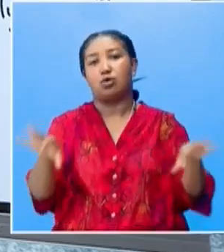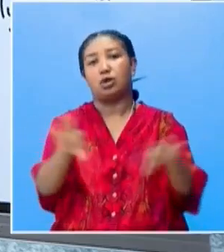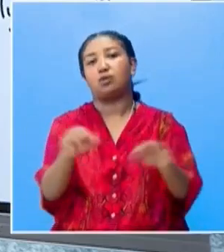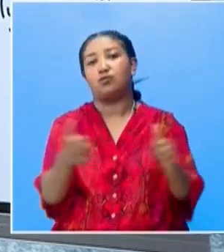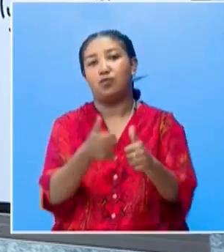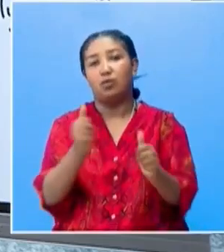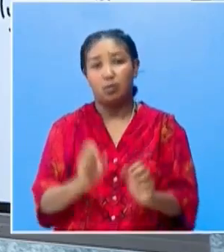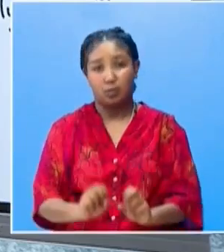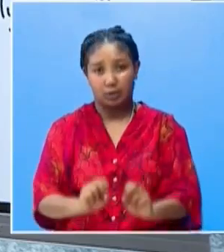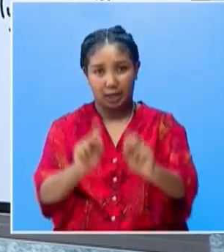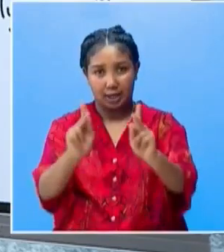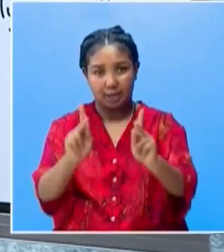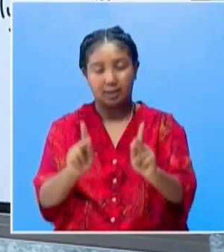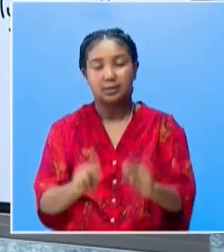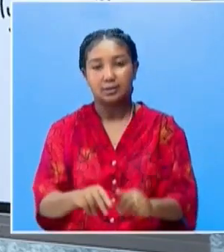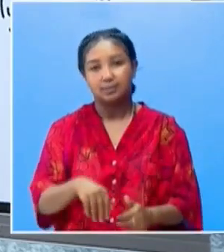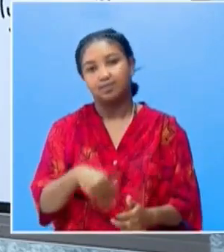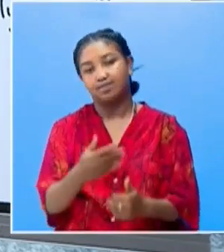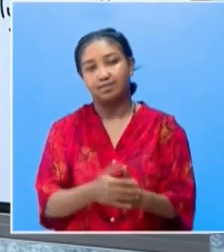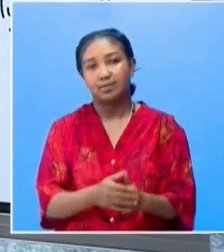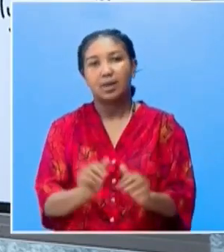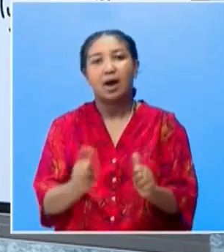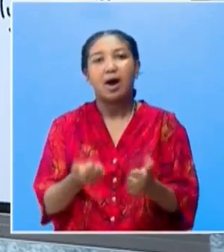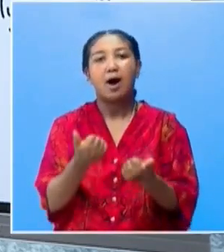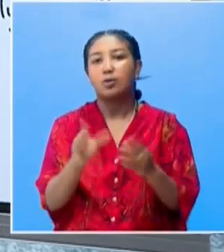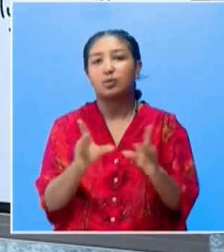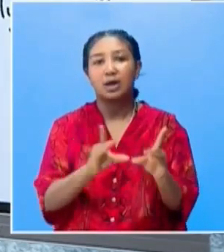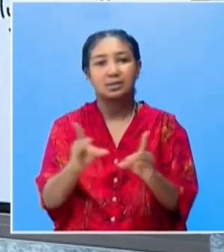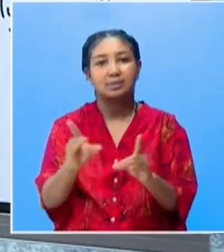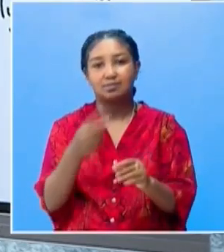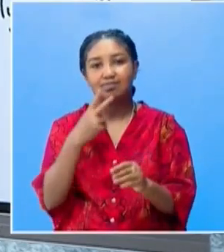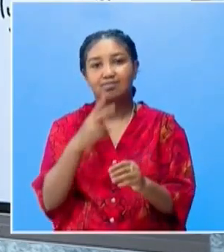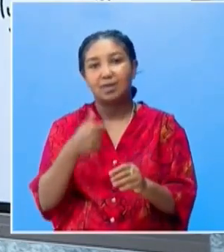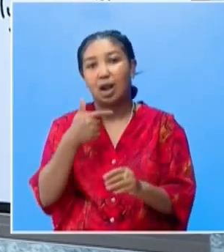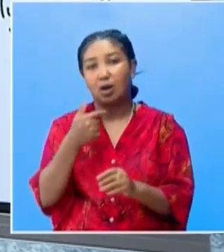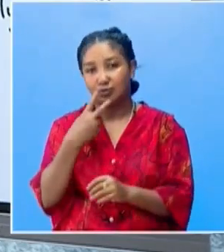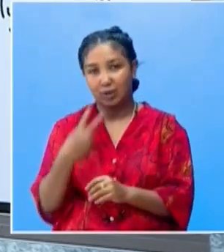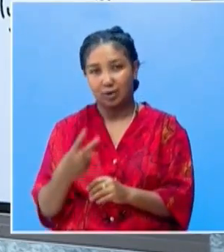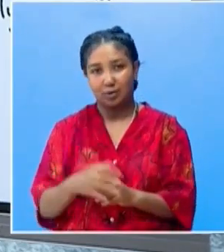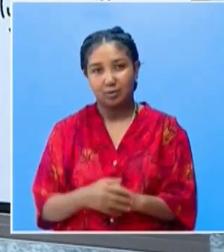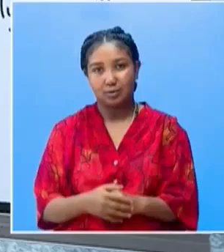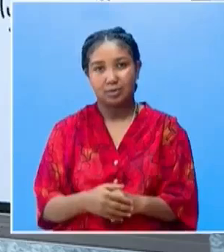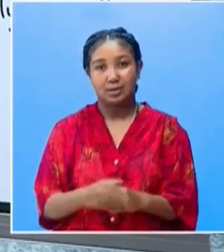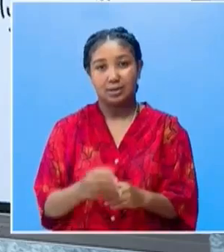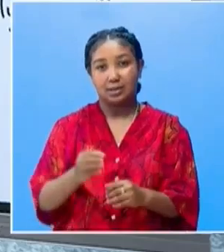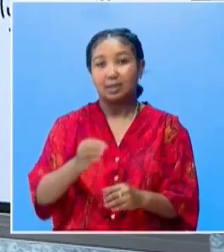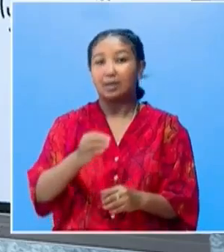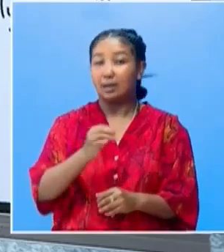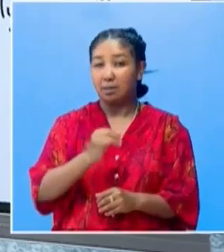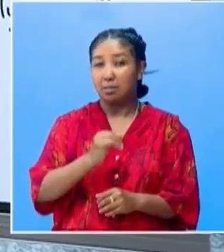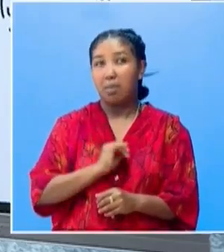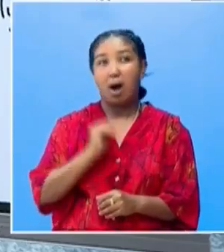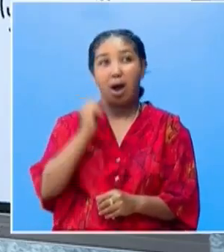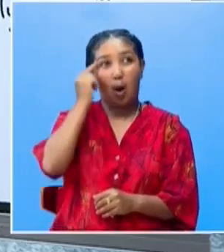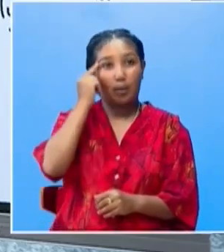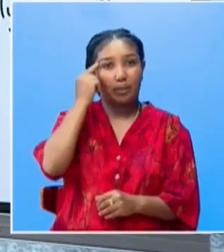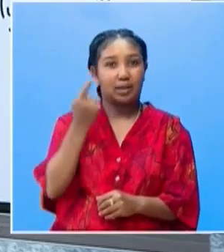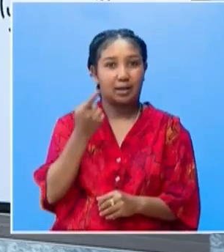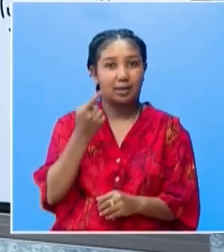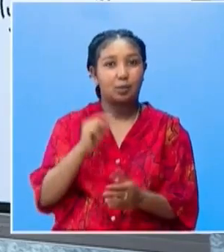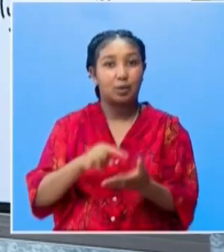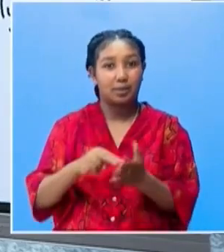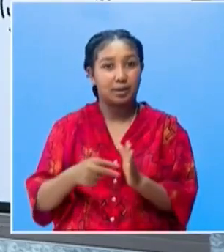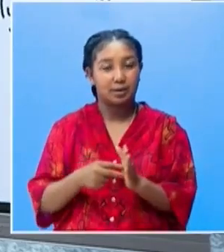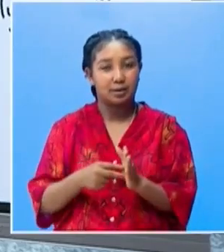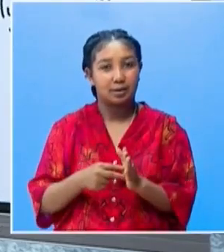you, right? Okay, so how does he give? Let's see the language item. In my opinion. So far, we were